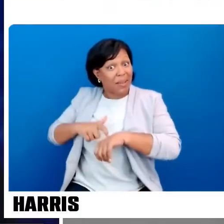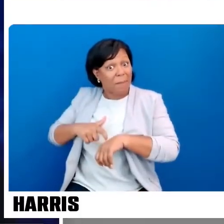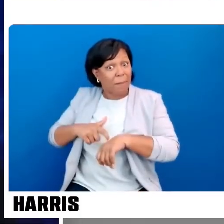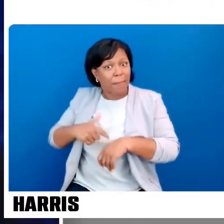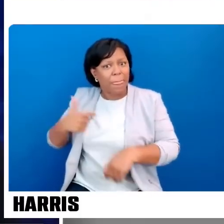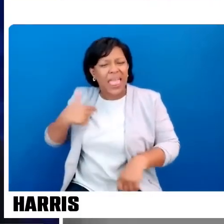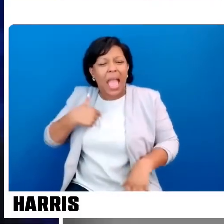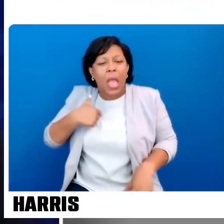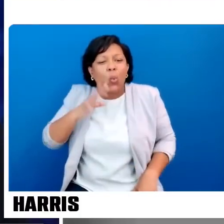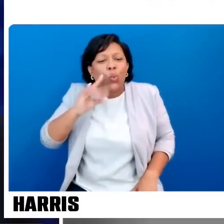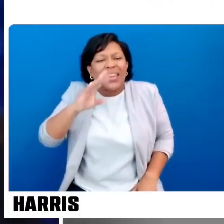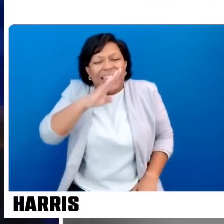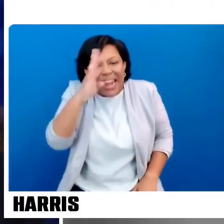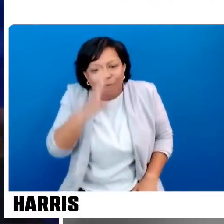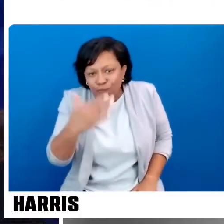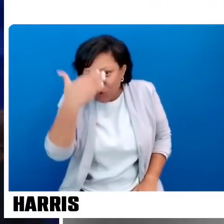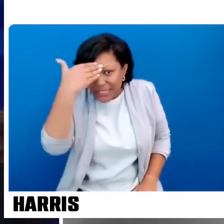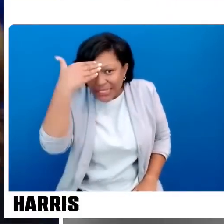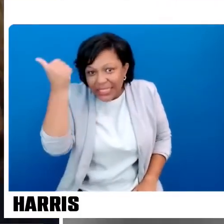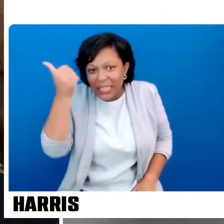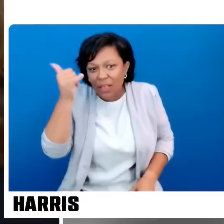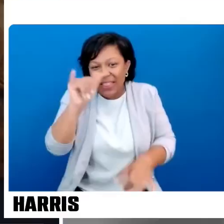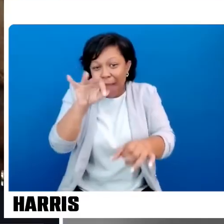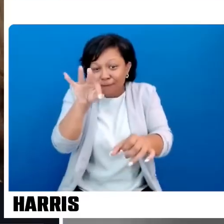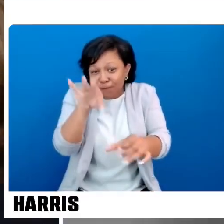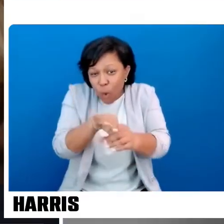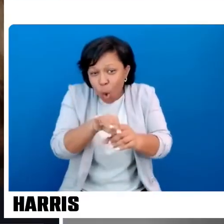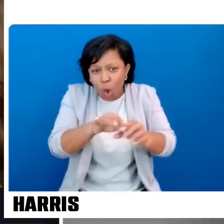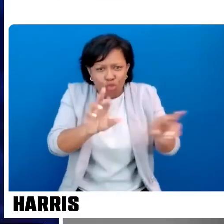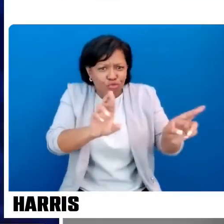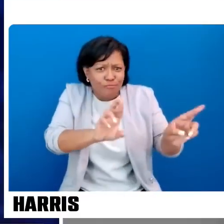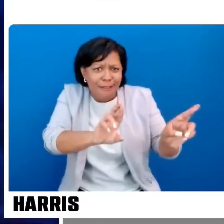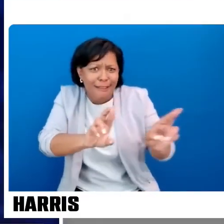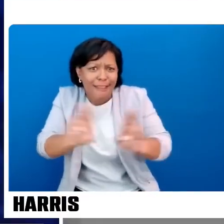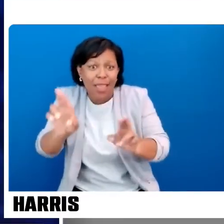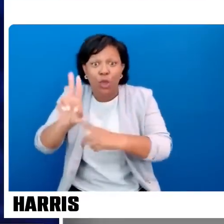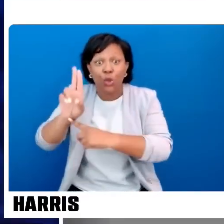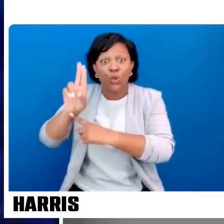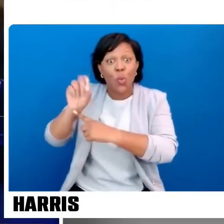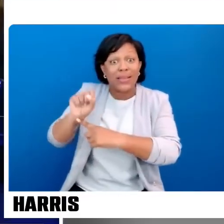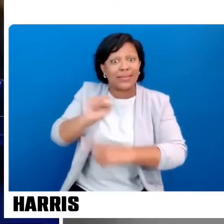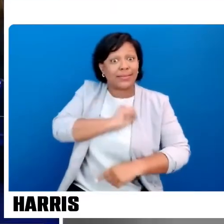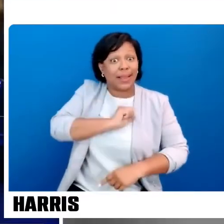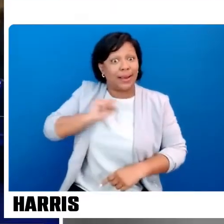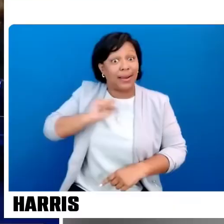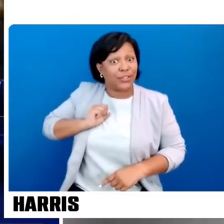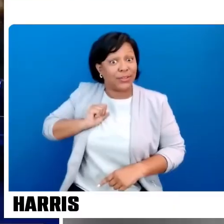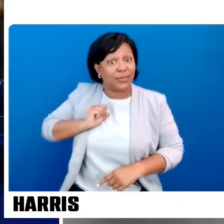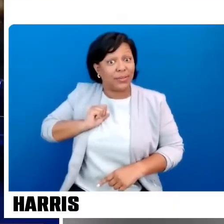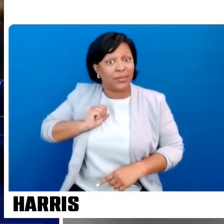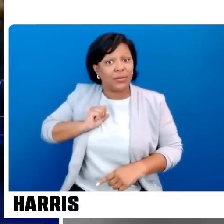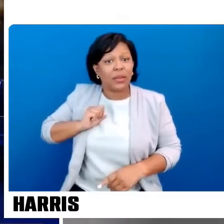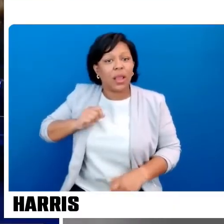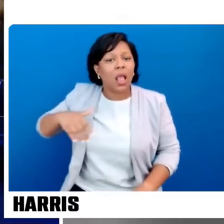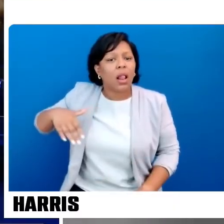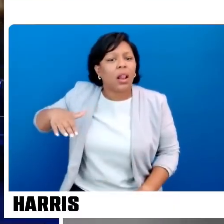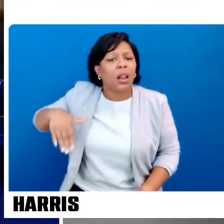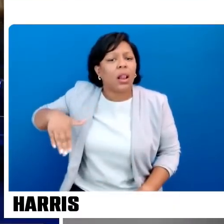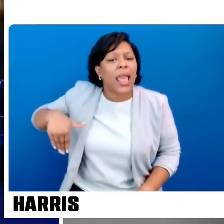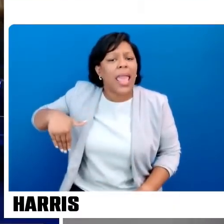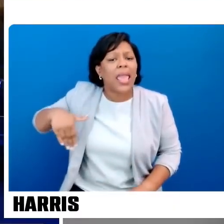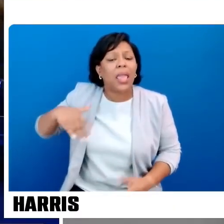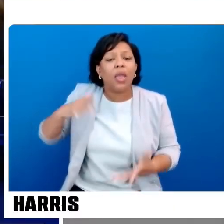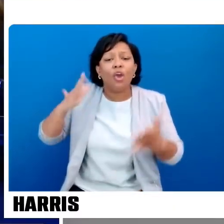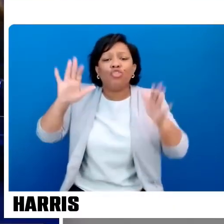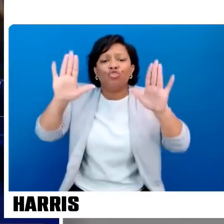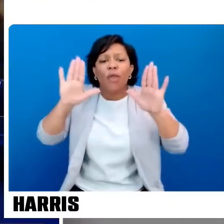vote in the United States Senate. And the late, great John McCain, who you have disparaged as